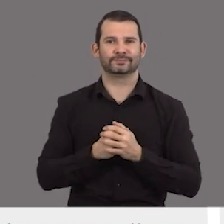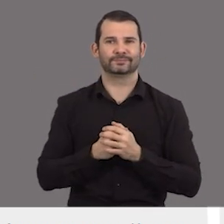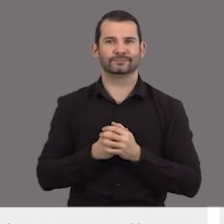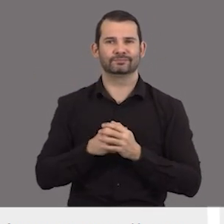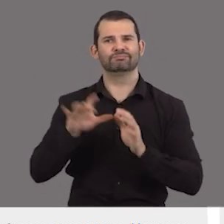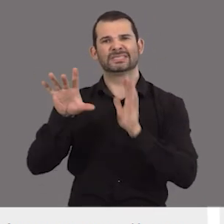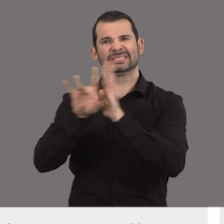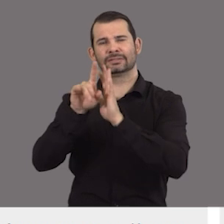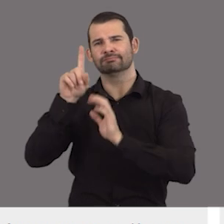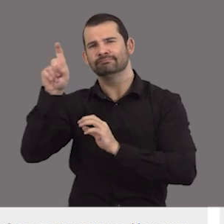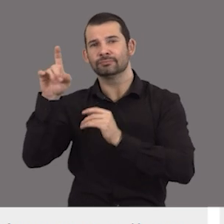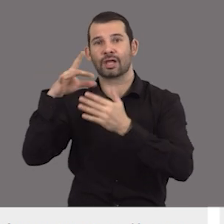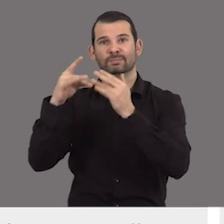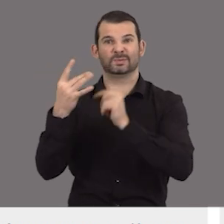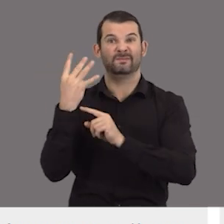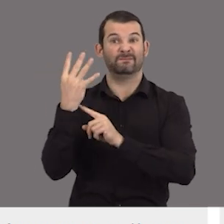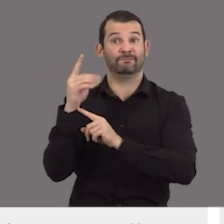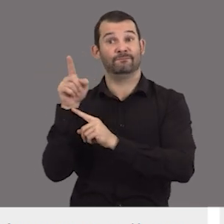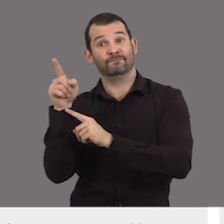year.